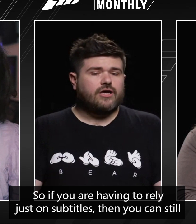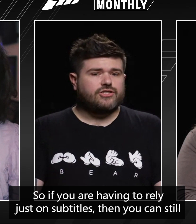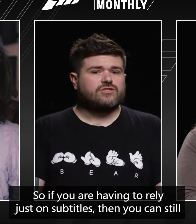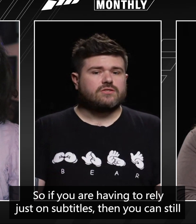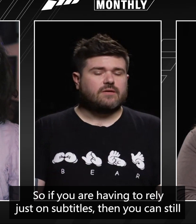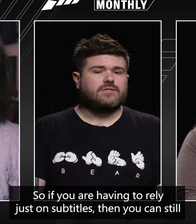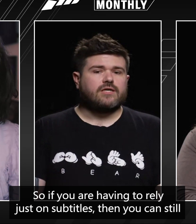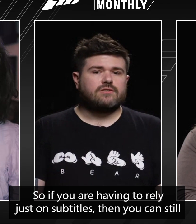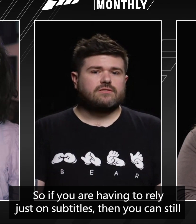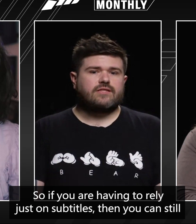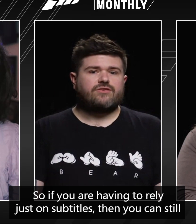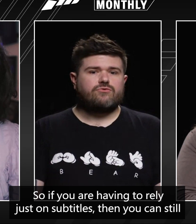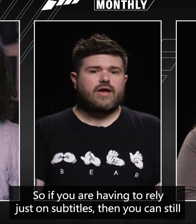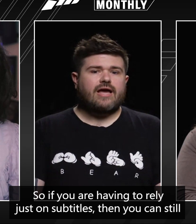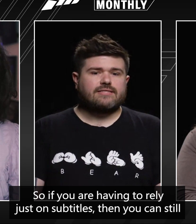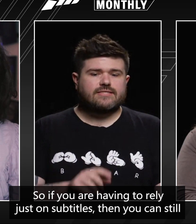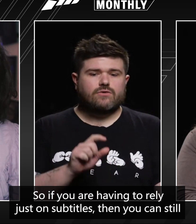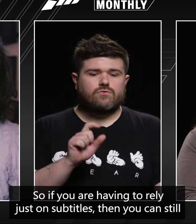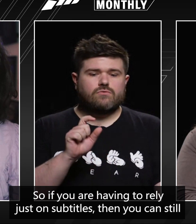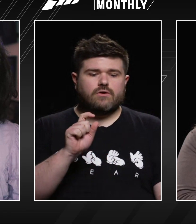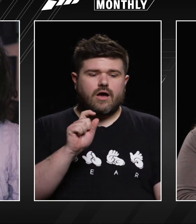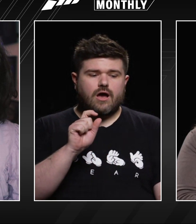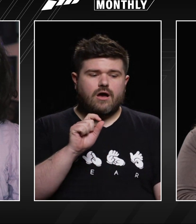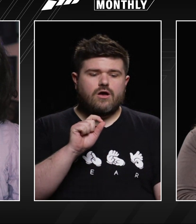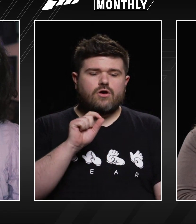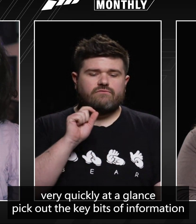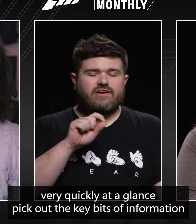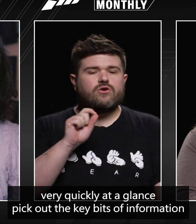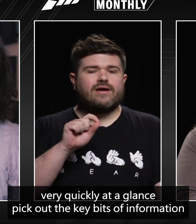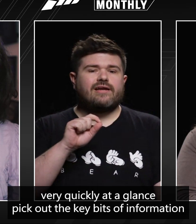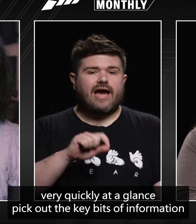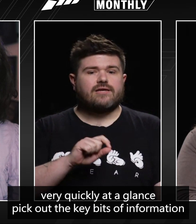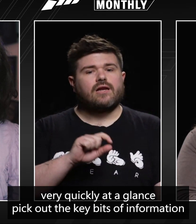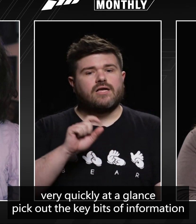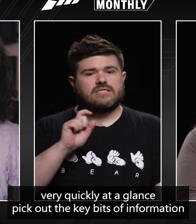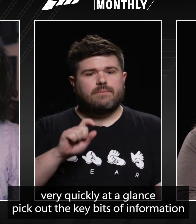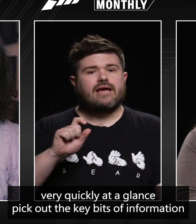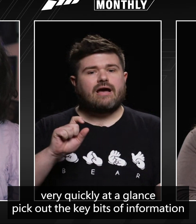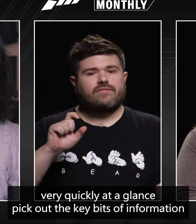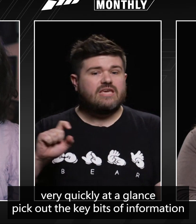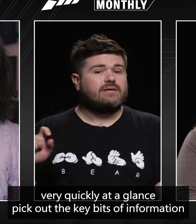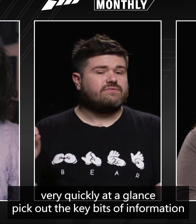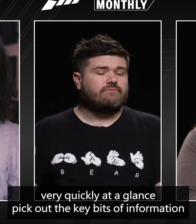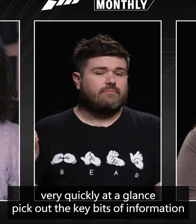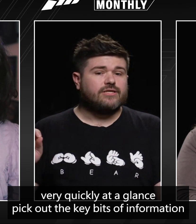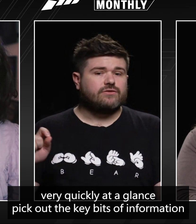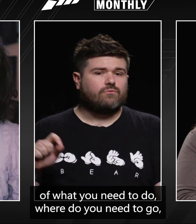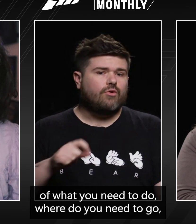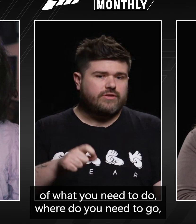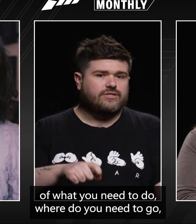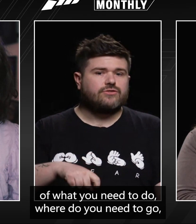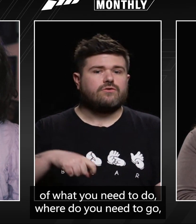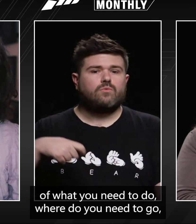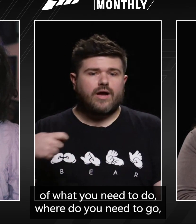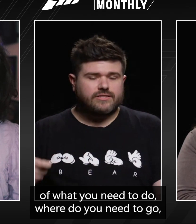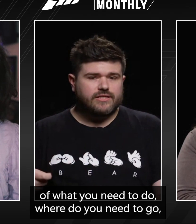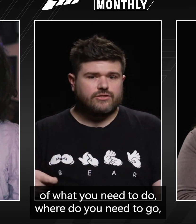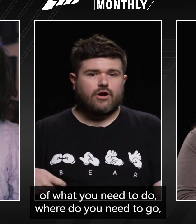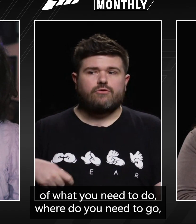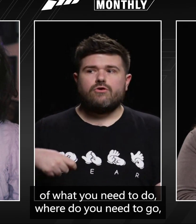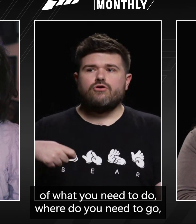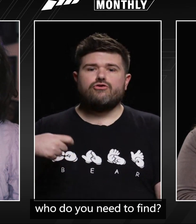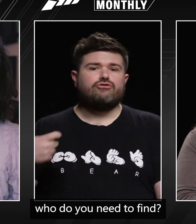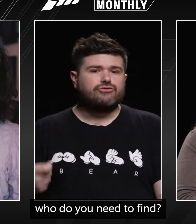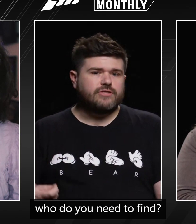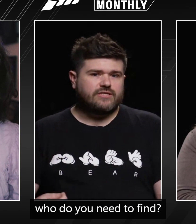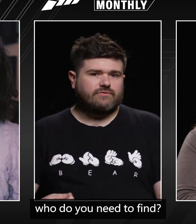to rely just on subtitles, then you can still very quickly at a glance pick out the key bits of information of what you need to do, where do you need to